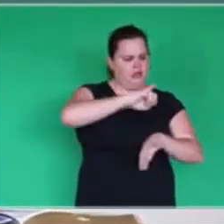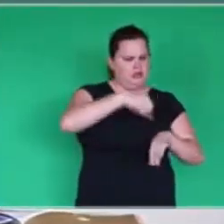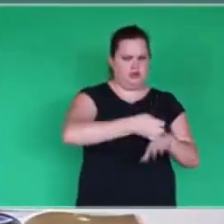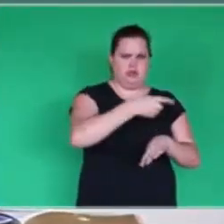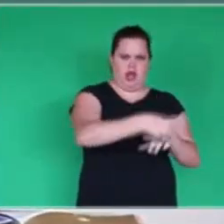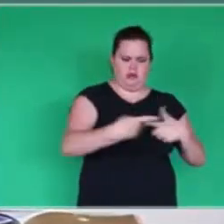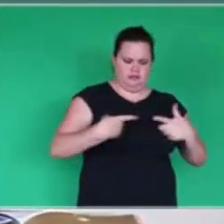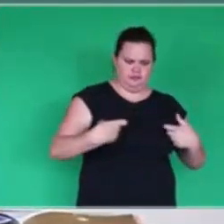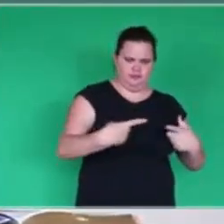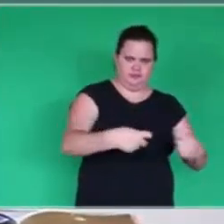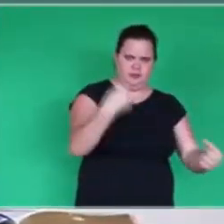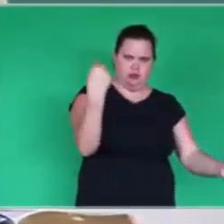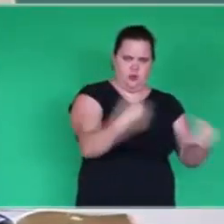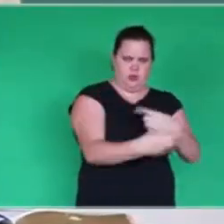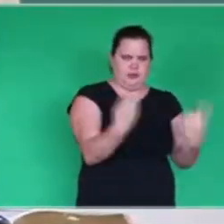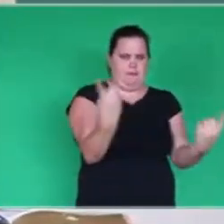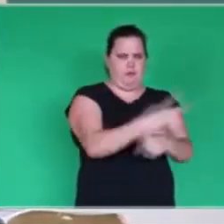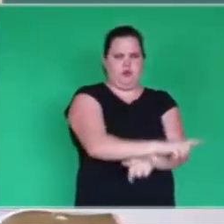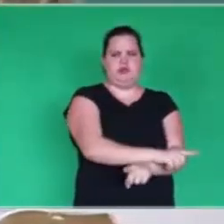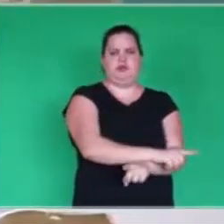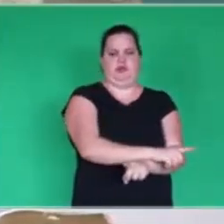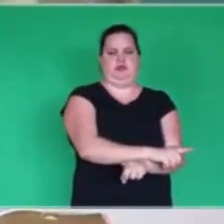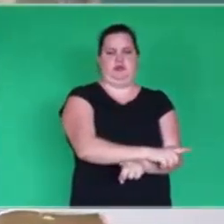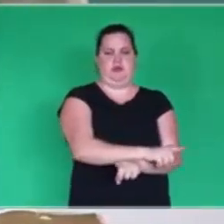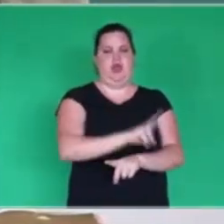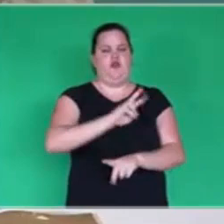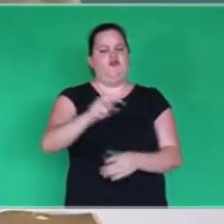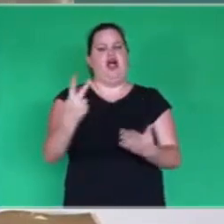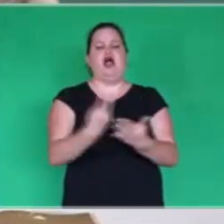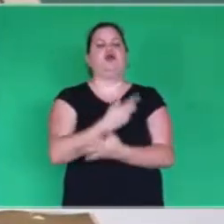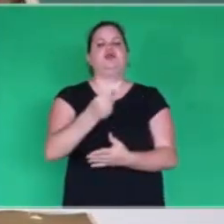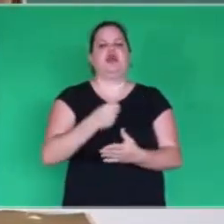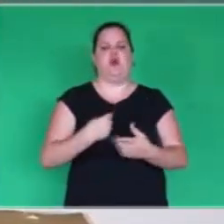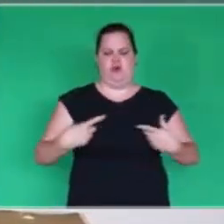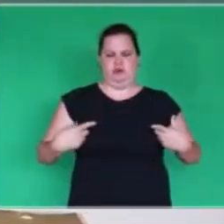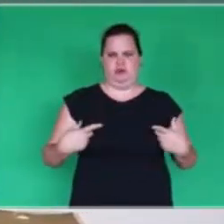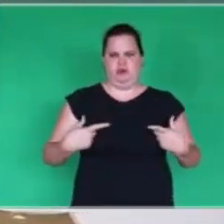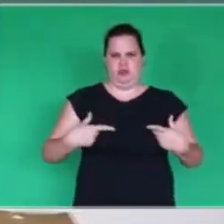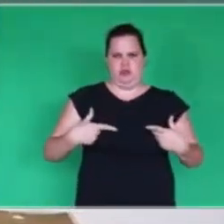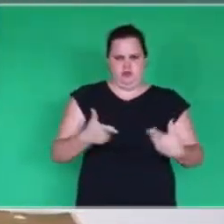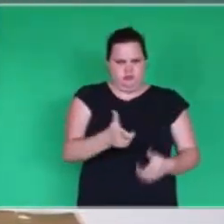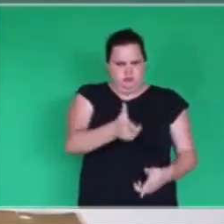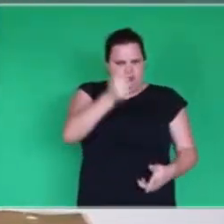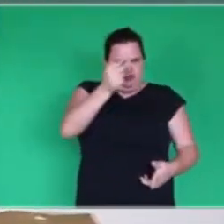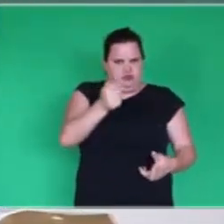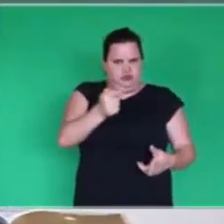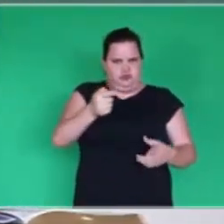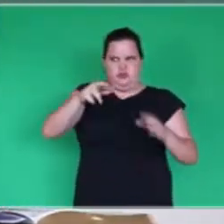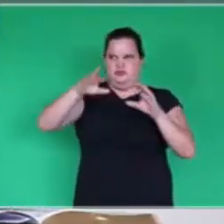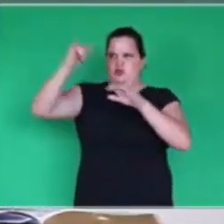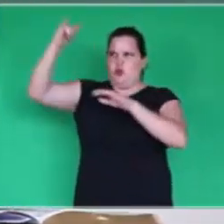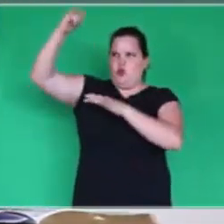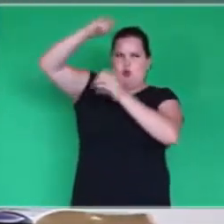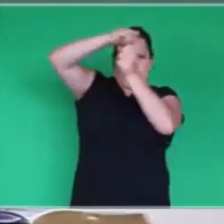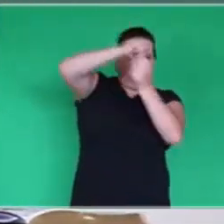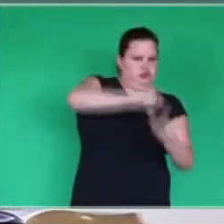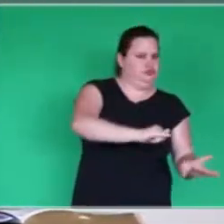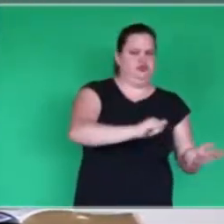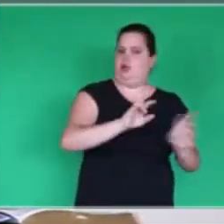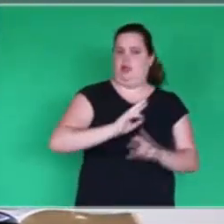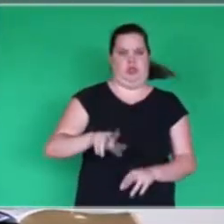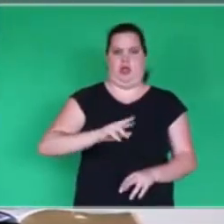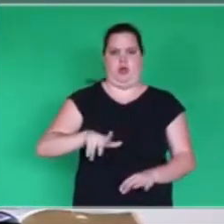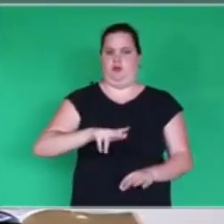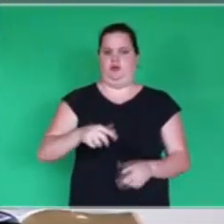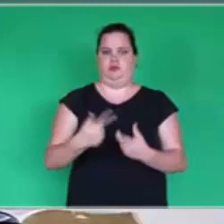to Muslims, Jews, and Christians. No one will attack Jerusalem with these weapons. All around